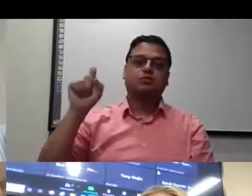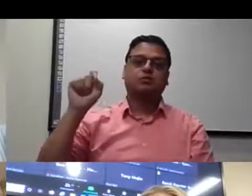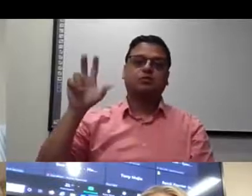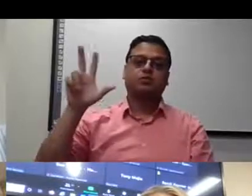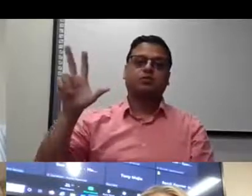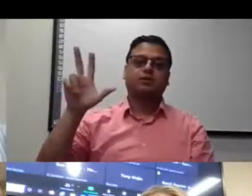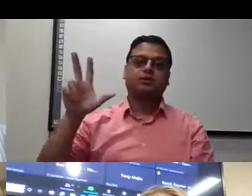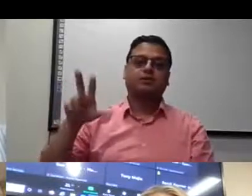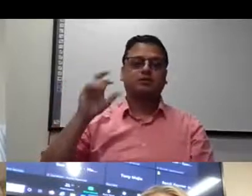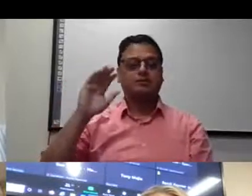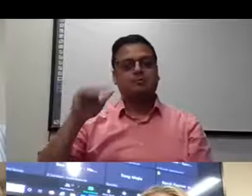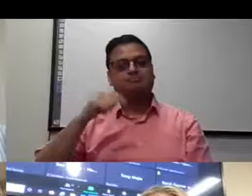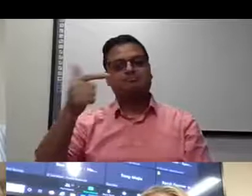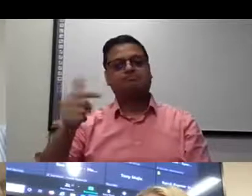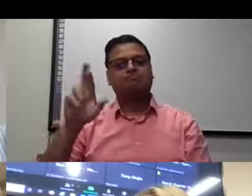Okay, Randy, go ahead.